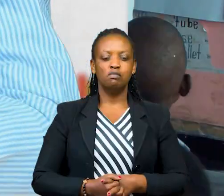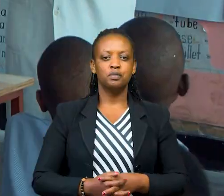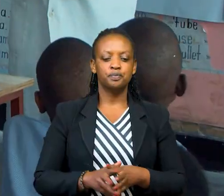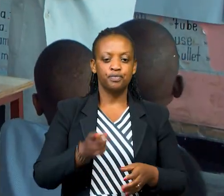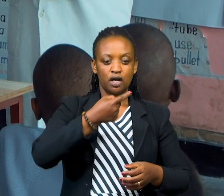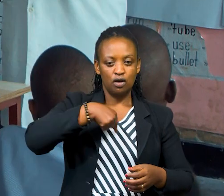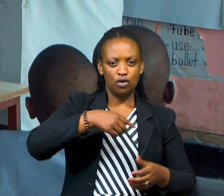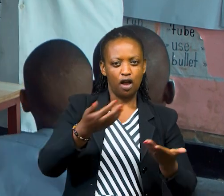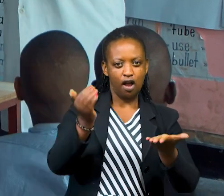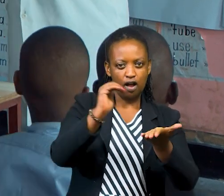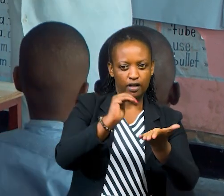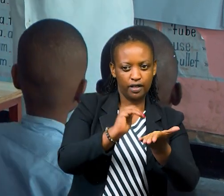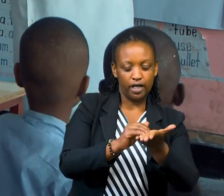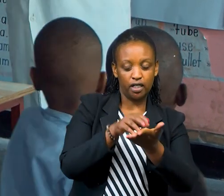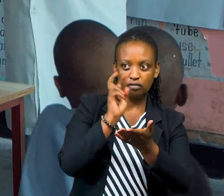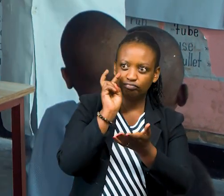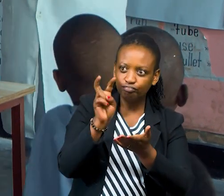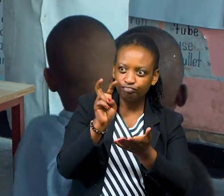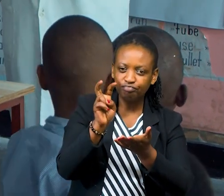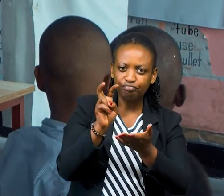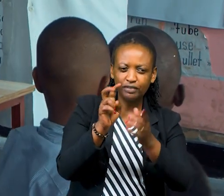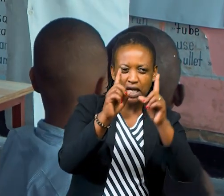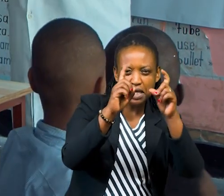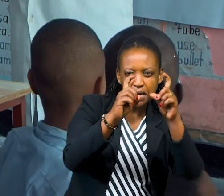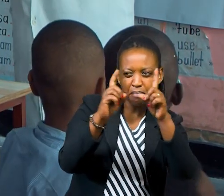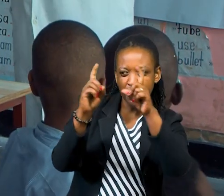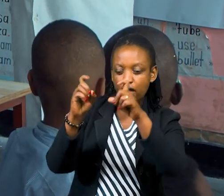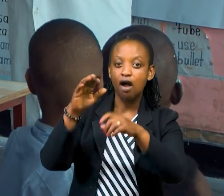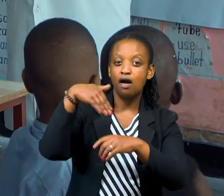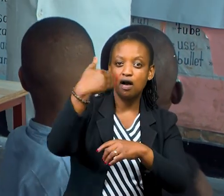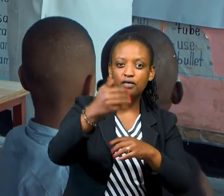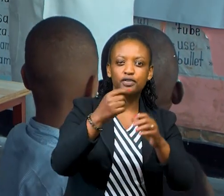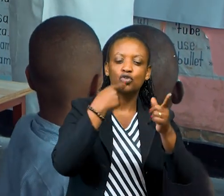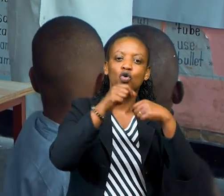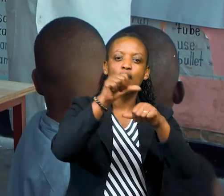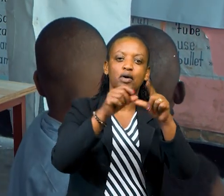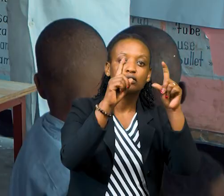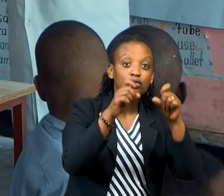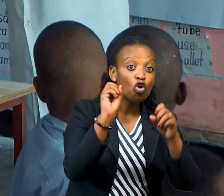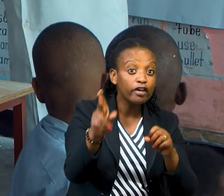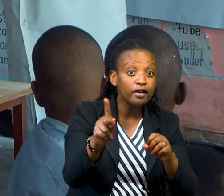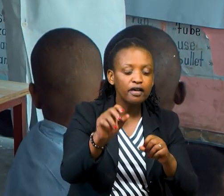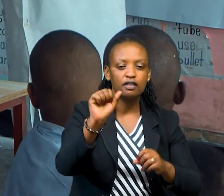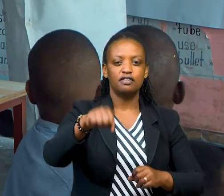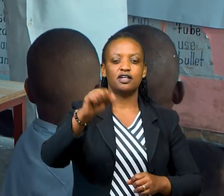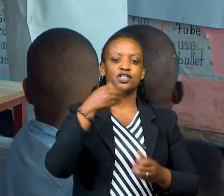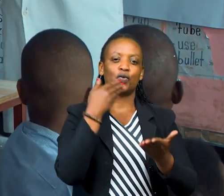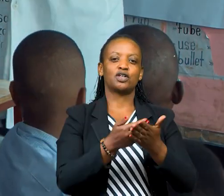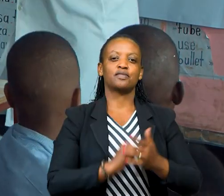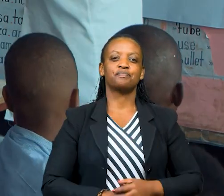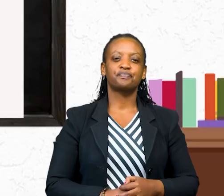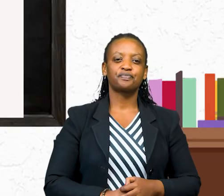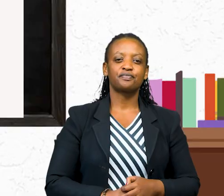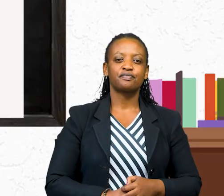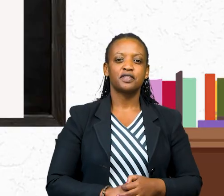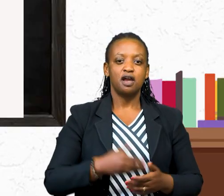classroom. We are going again to watch my images, then later you talk about them, okay? Yes.